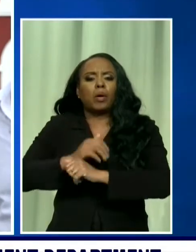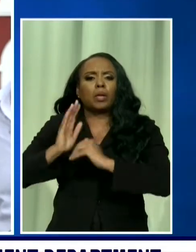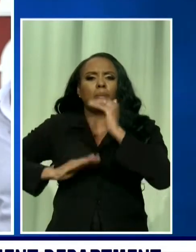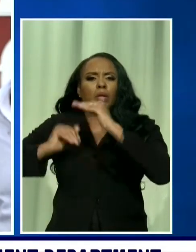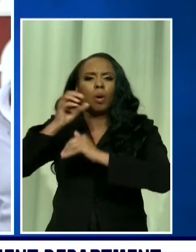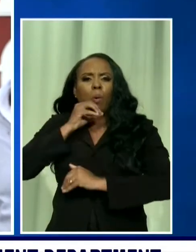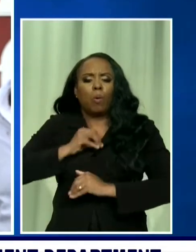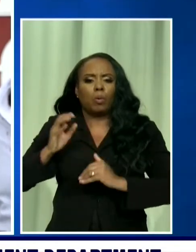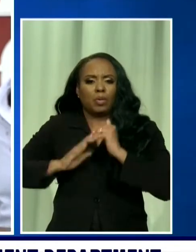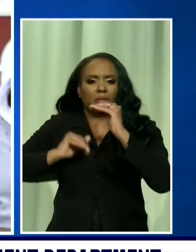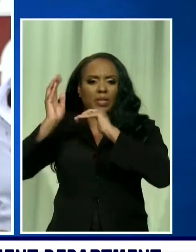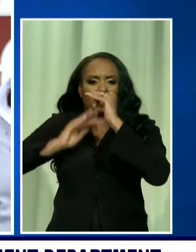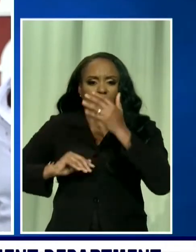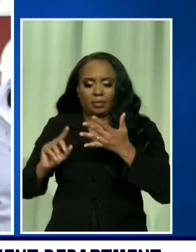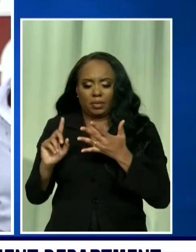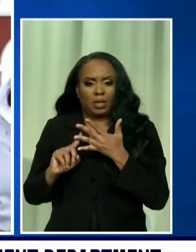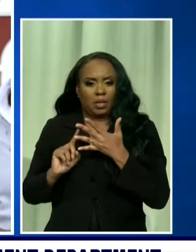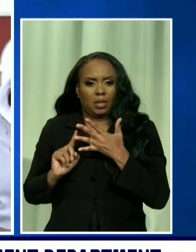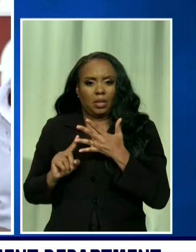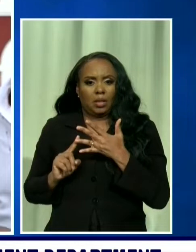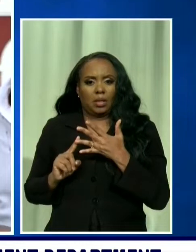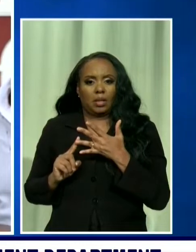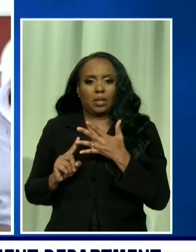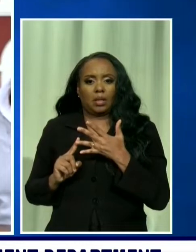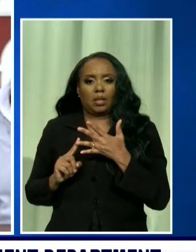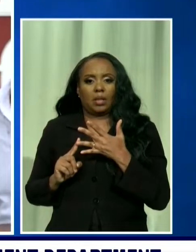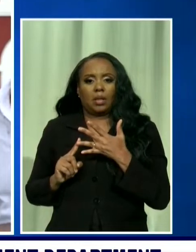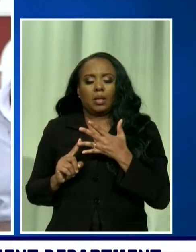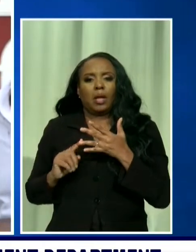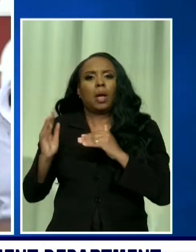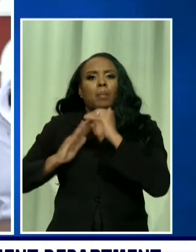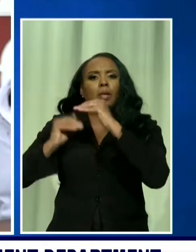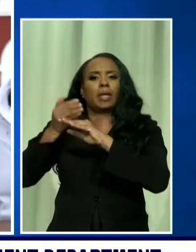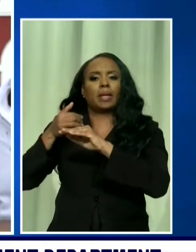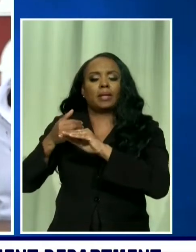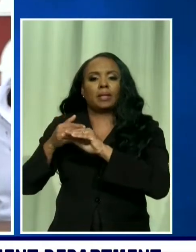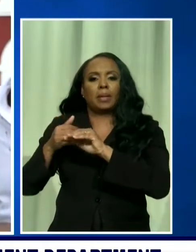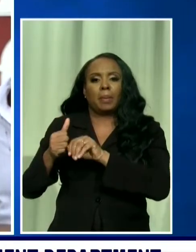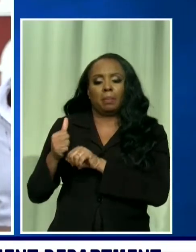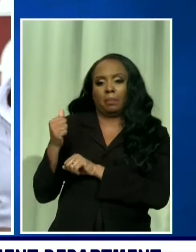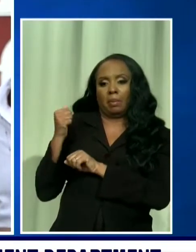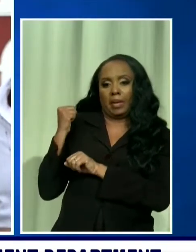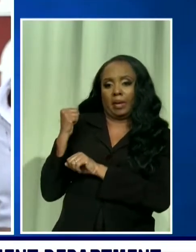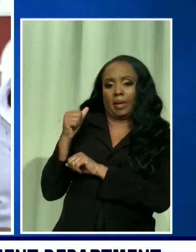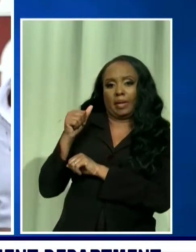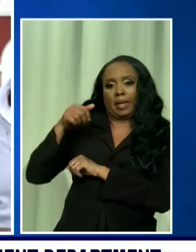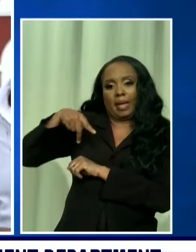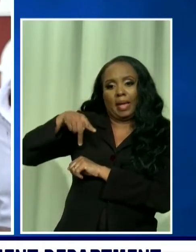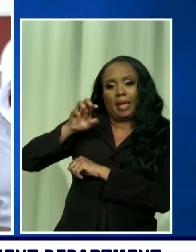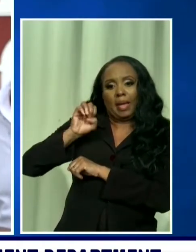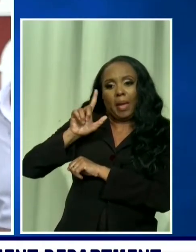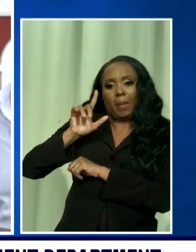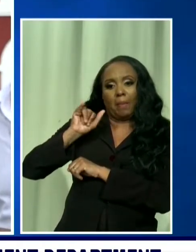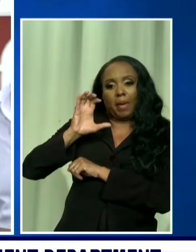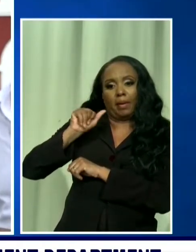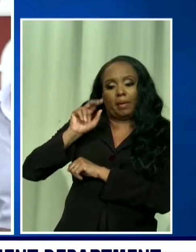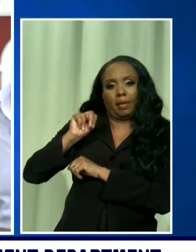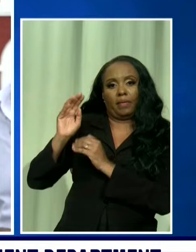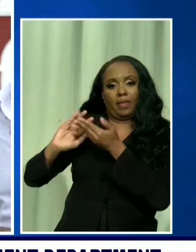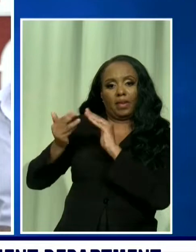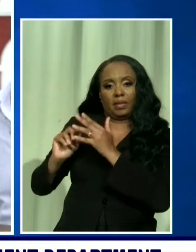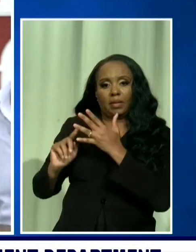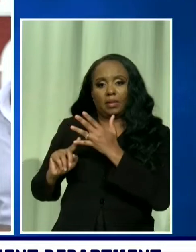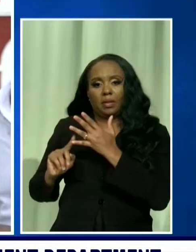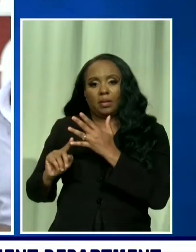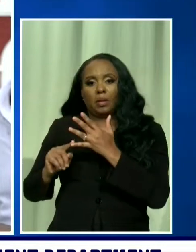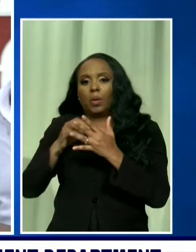doing the Reef Road building, which is the one behind Pelican Village. We're doing the old registration building. That's almost done. And then